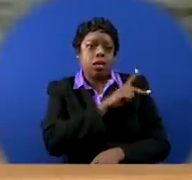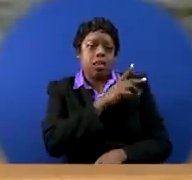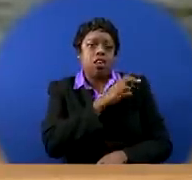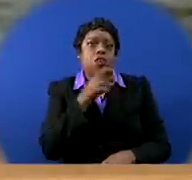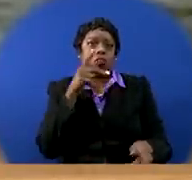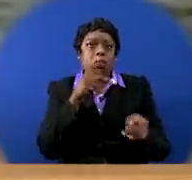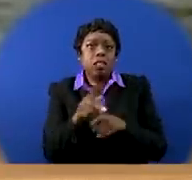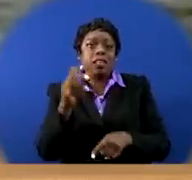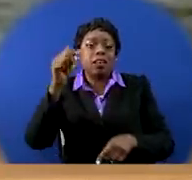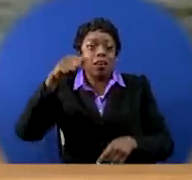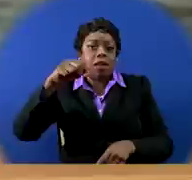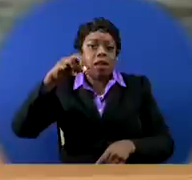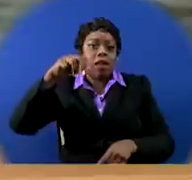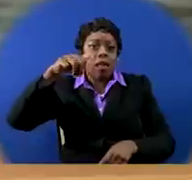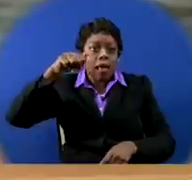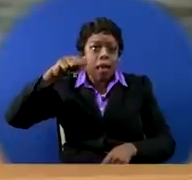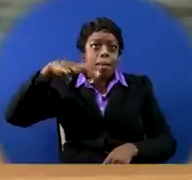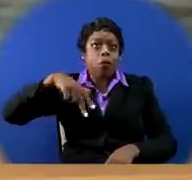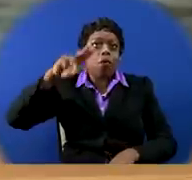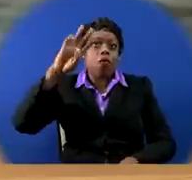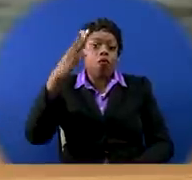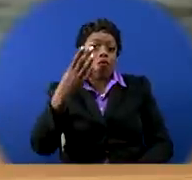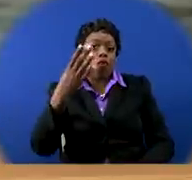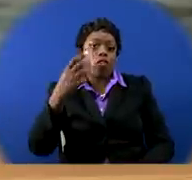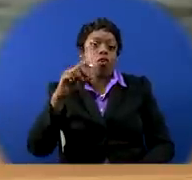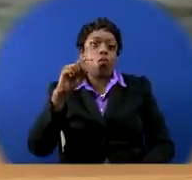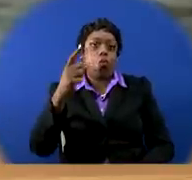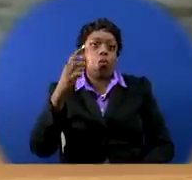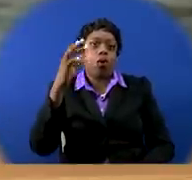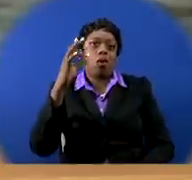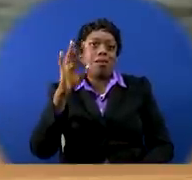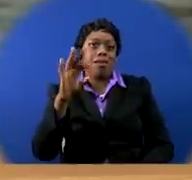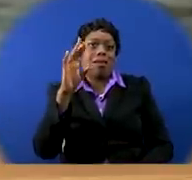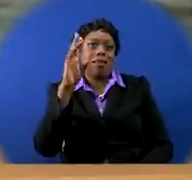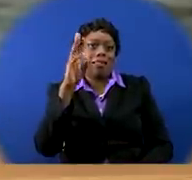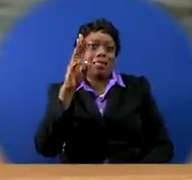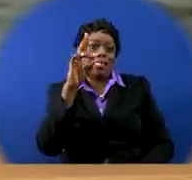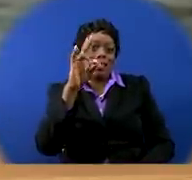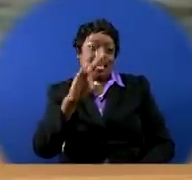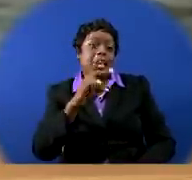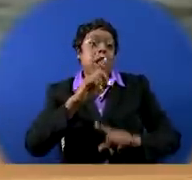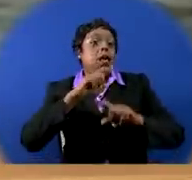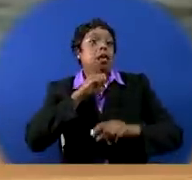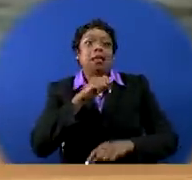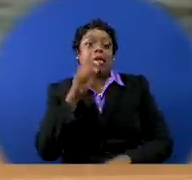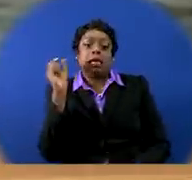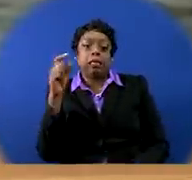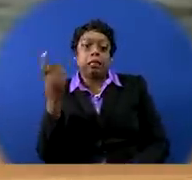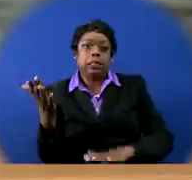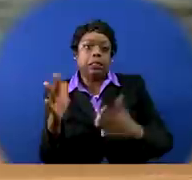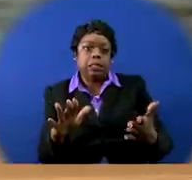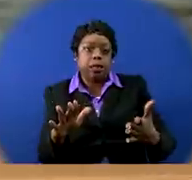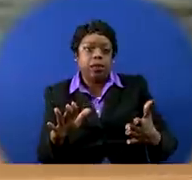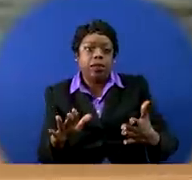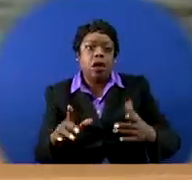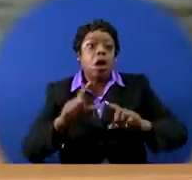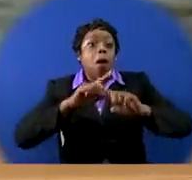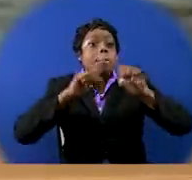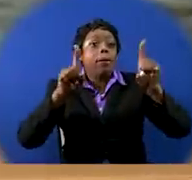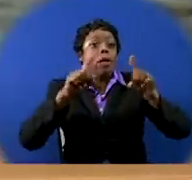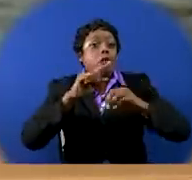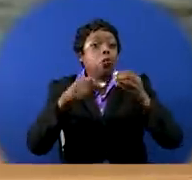All of those are unnecessary, unexpected deaths. But when Jesus dies, oh, this is a most necessary